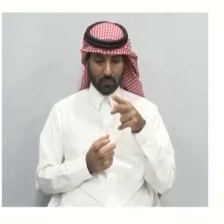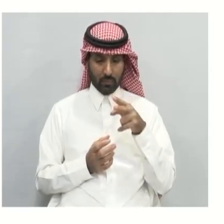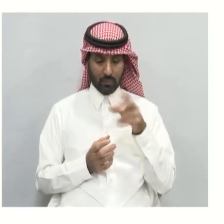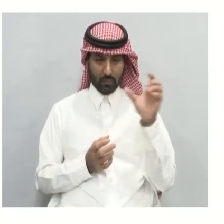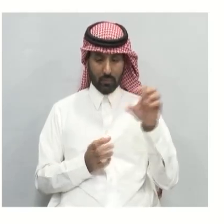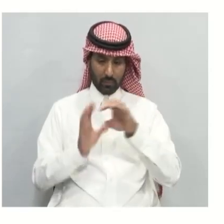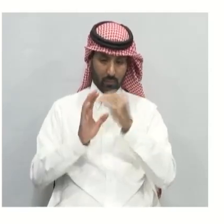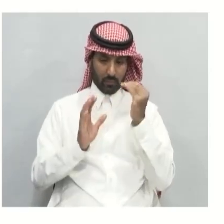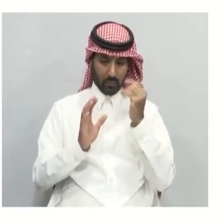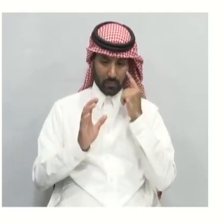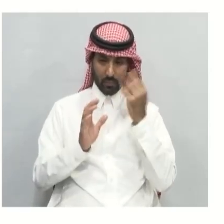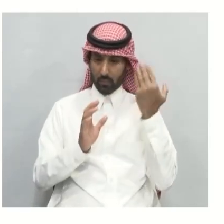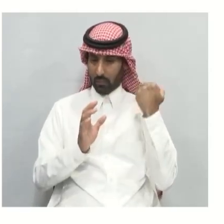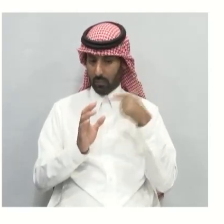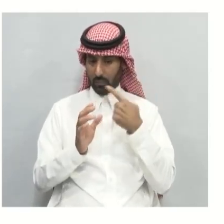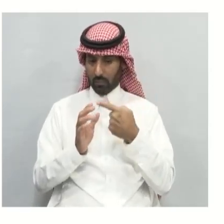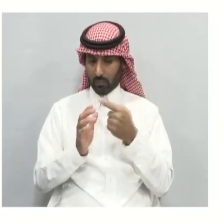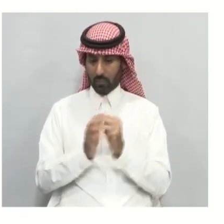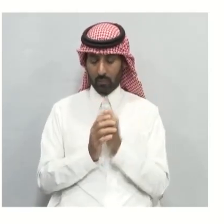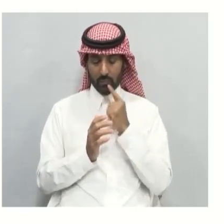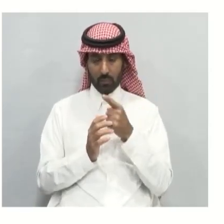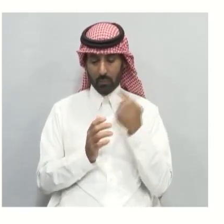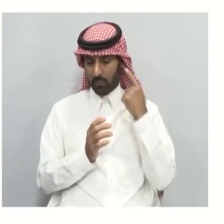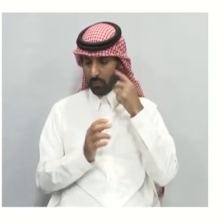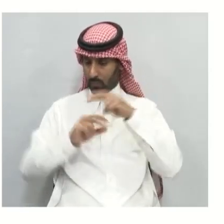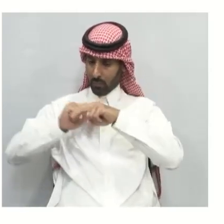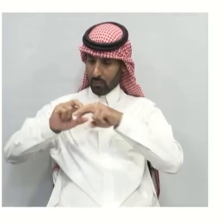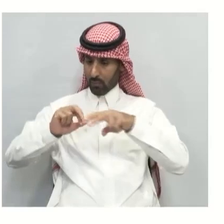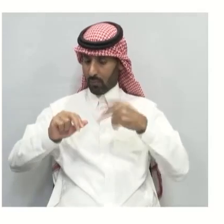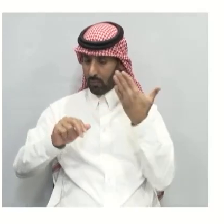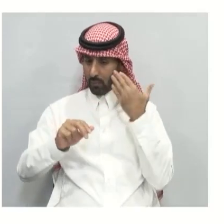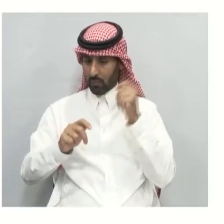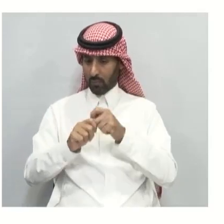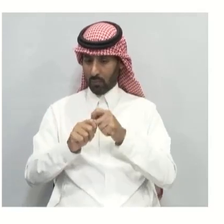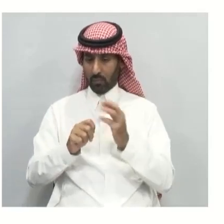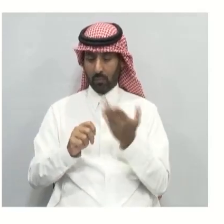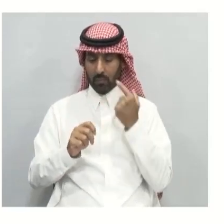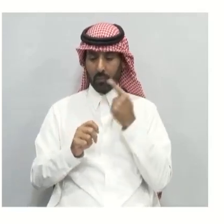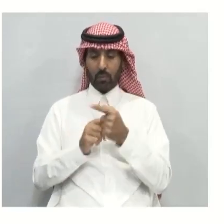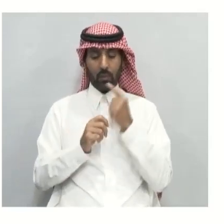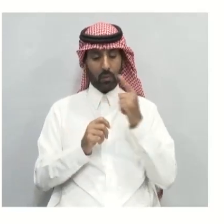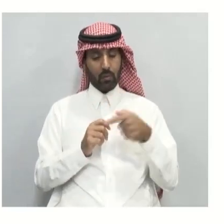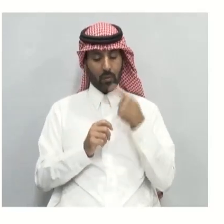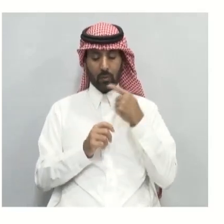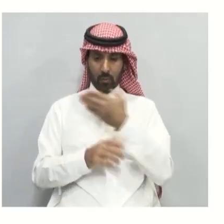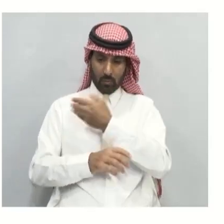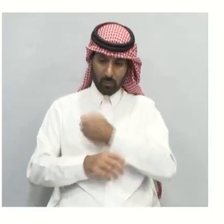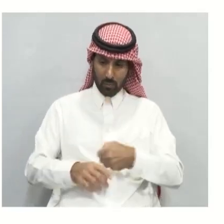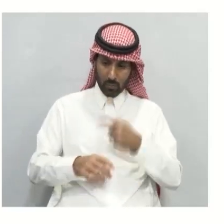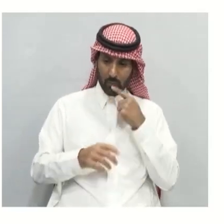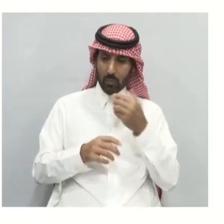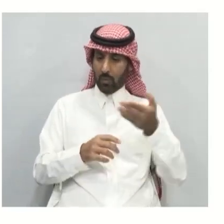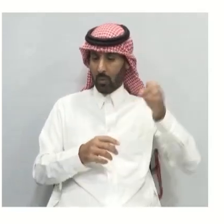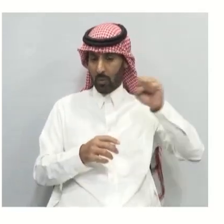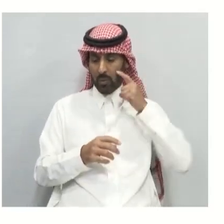the sentences that we've spoken about discoveries and inventions. We have said that if the Sumerians hadn't invented the